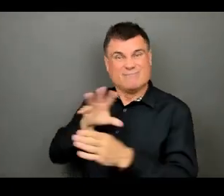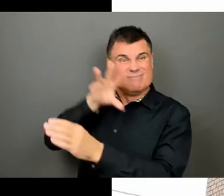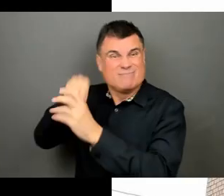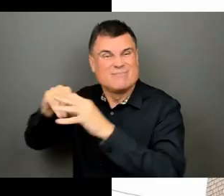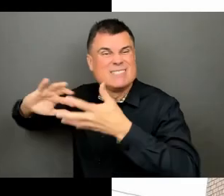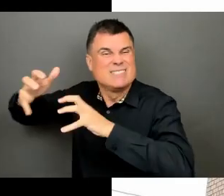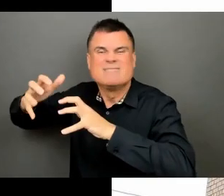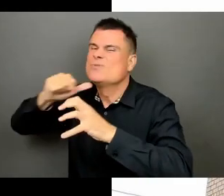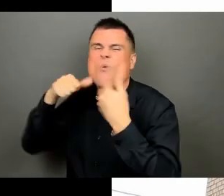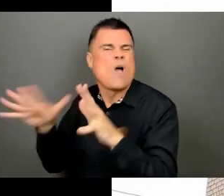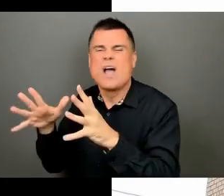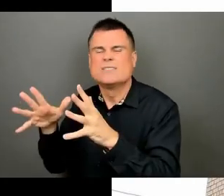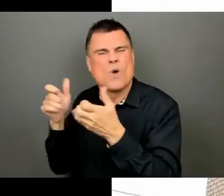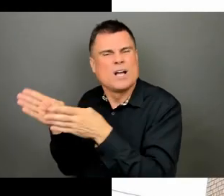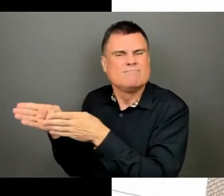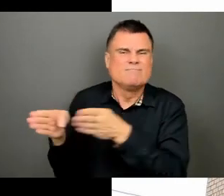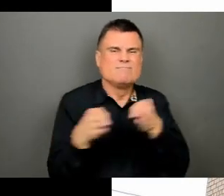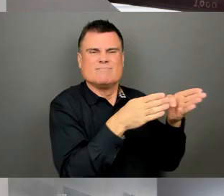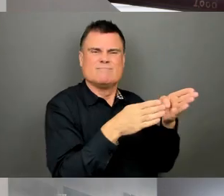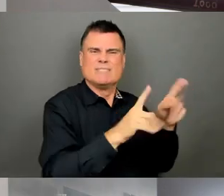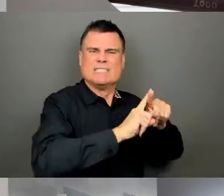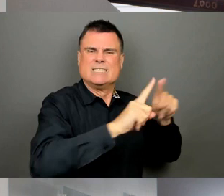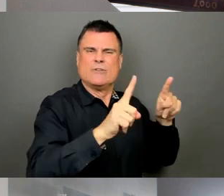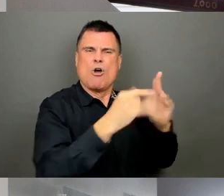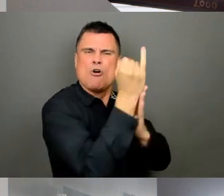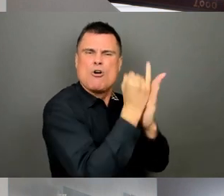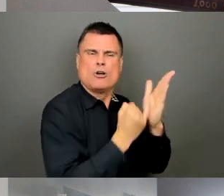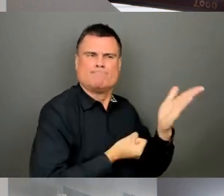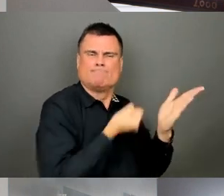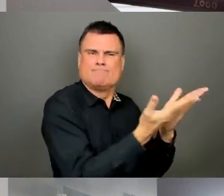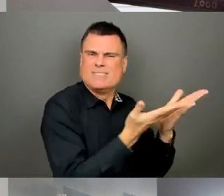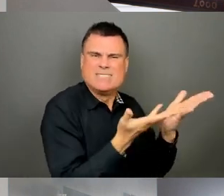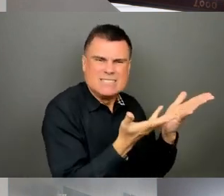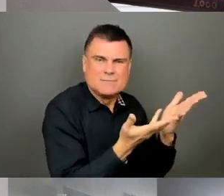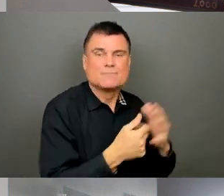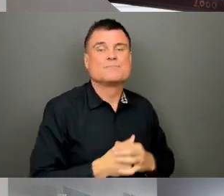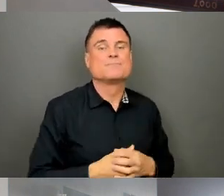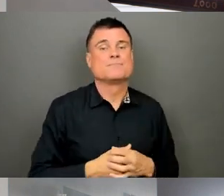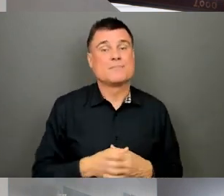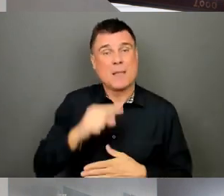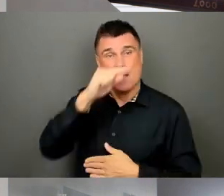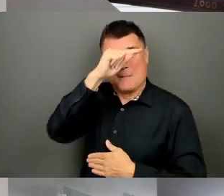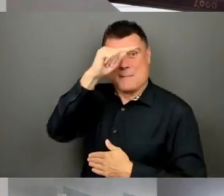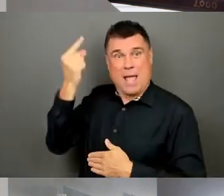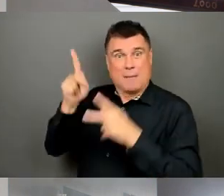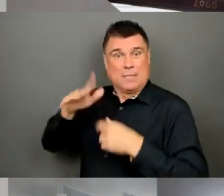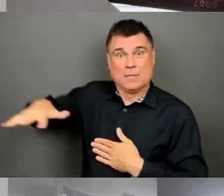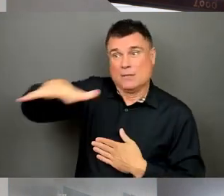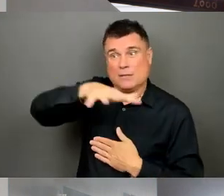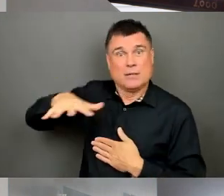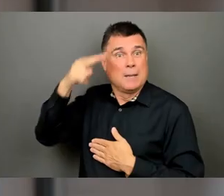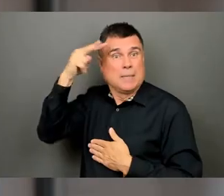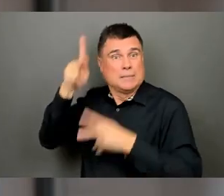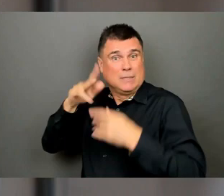power, and other art forms. And so you have Black and Latino populations that were mainly populating the South Bronx, Queens, and Harlem